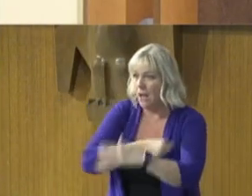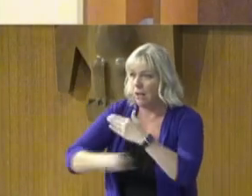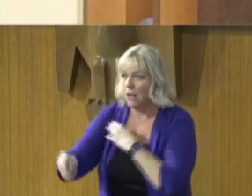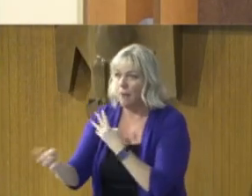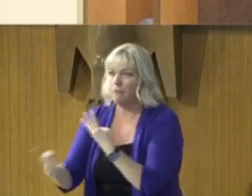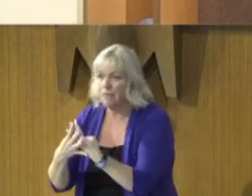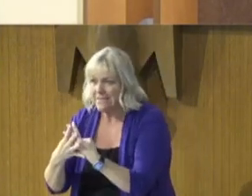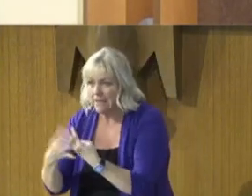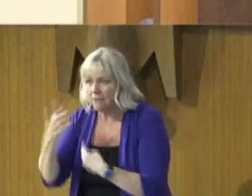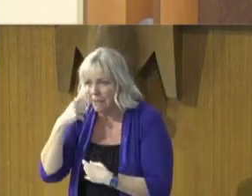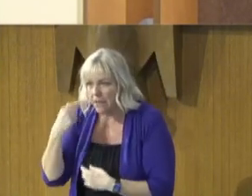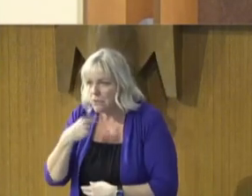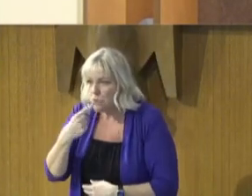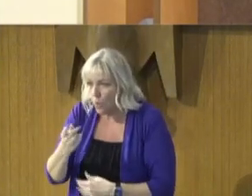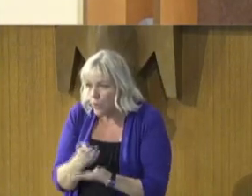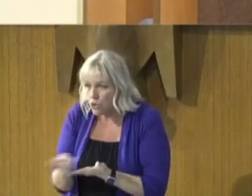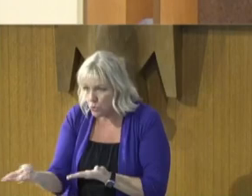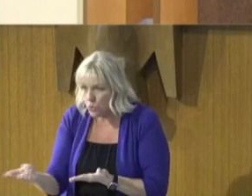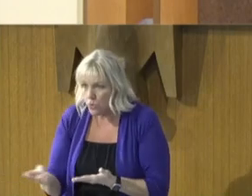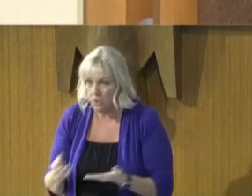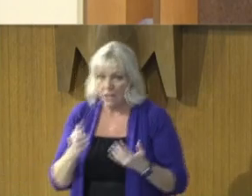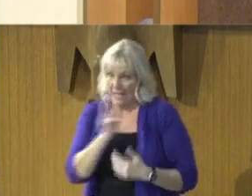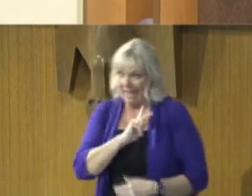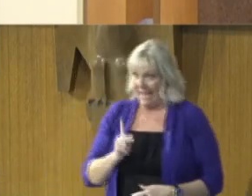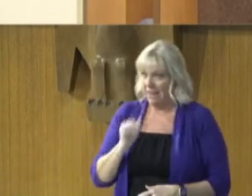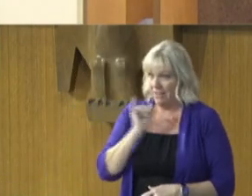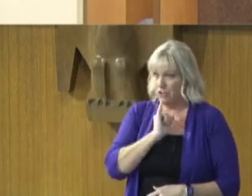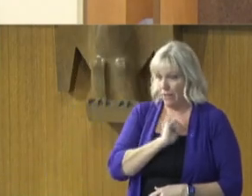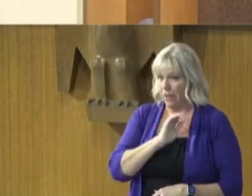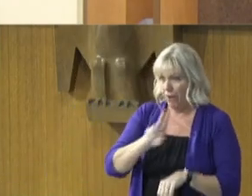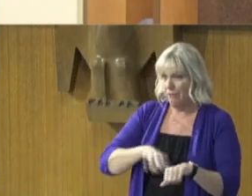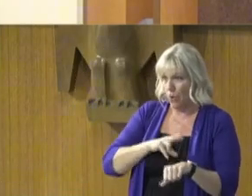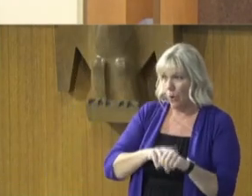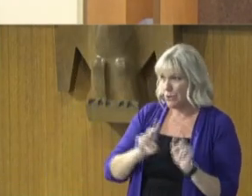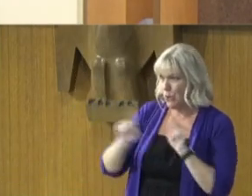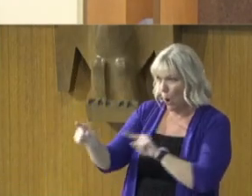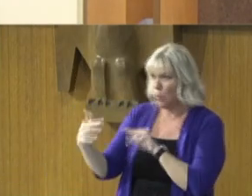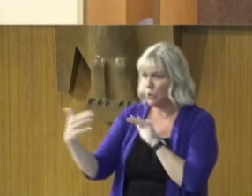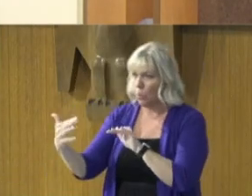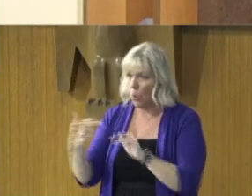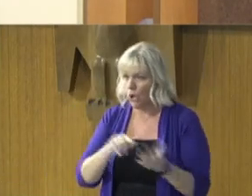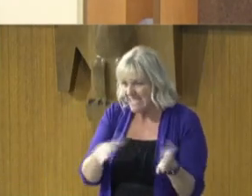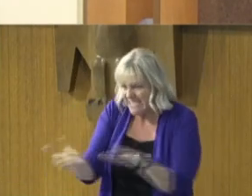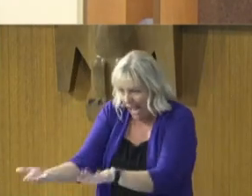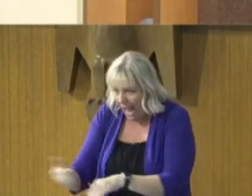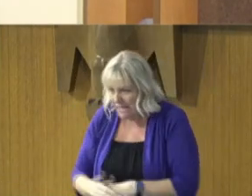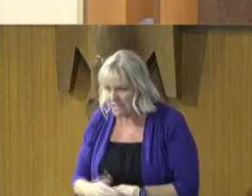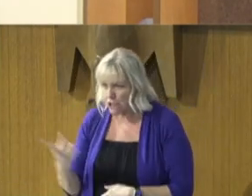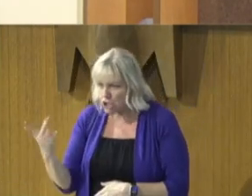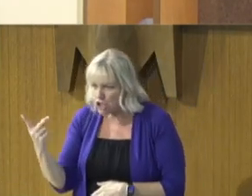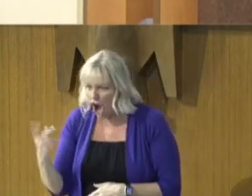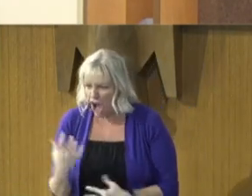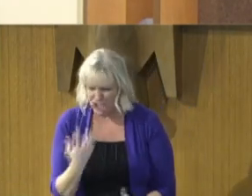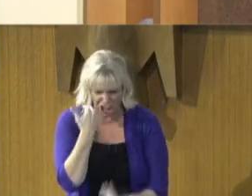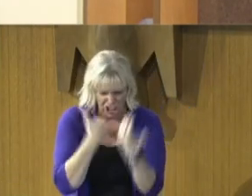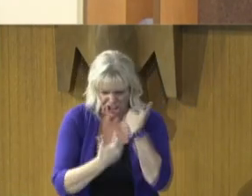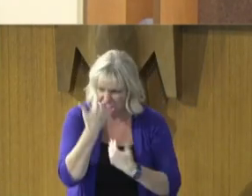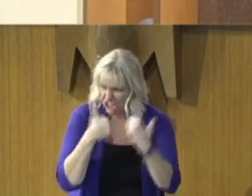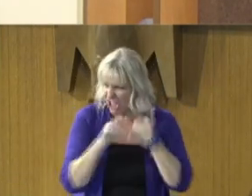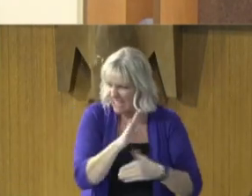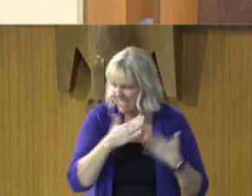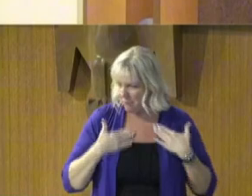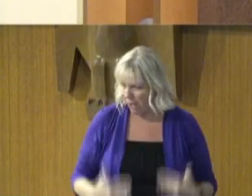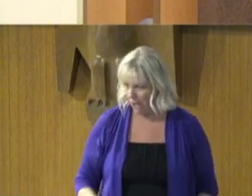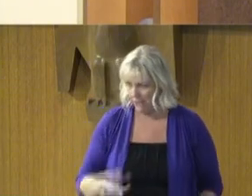the truth. Sure enough, the king of Israel is killed in battle with Aram, and dogs come to eat his carcass. It's a nasty